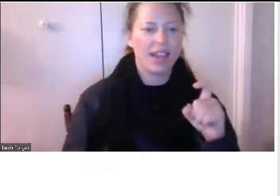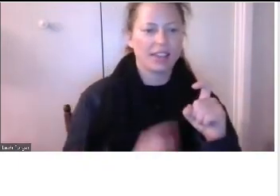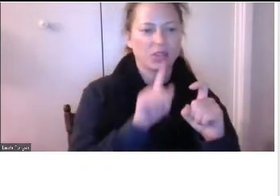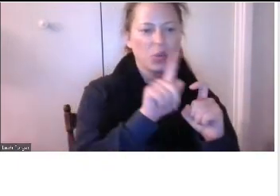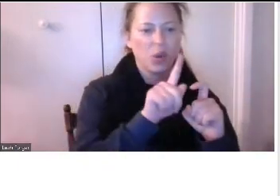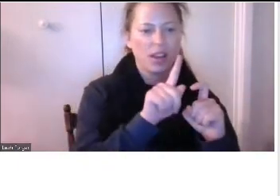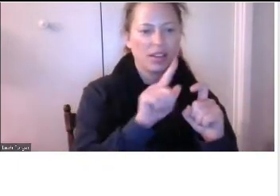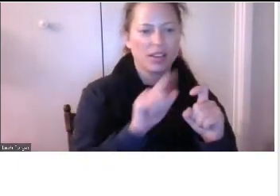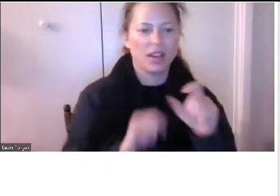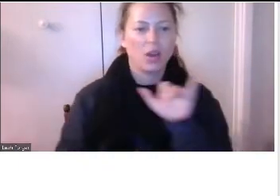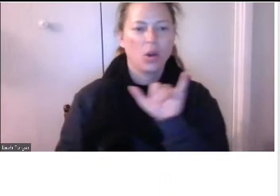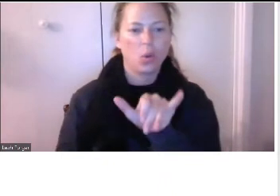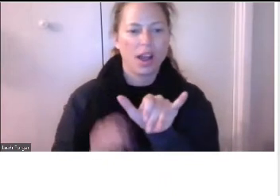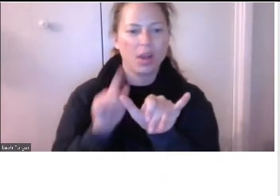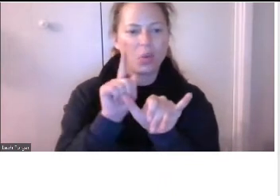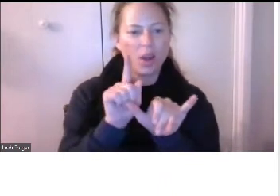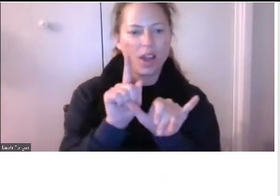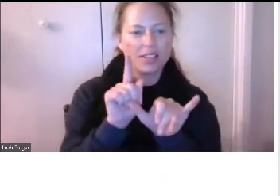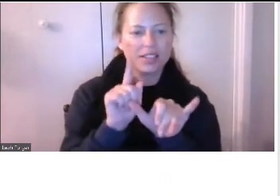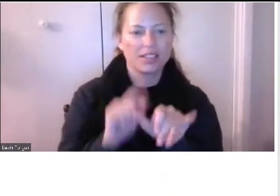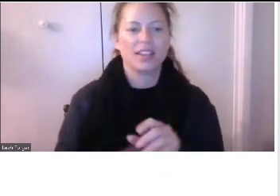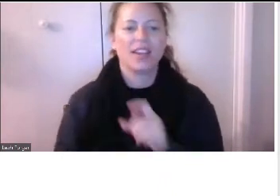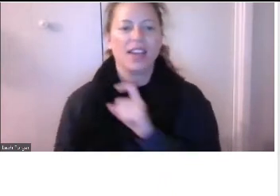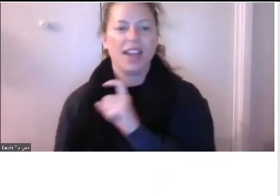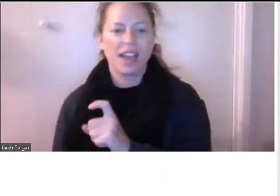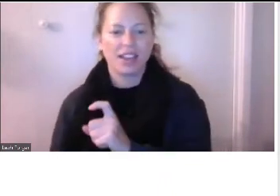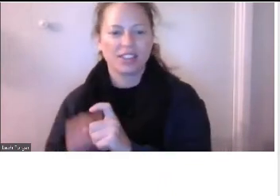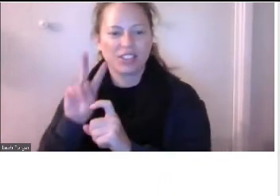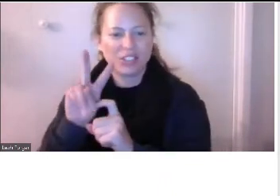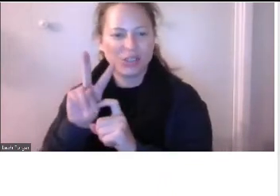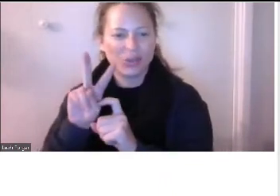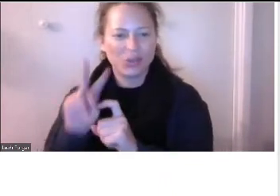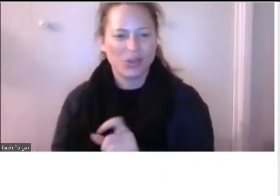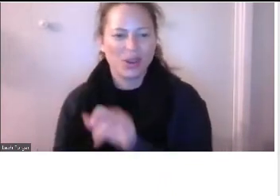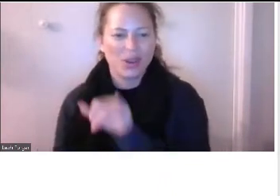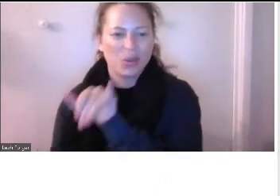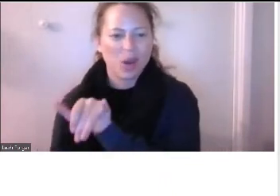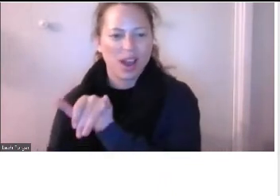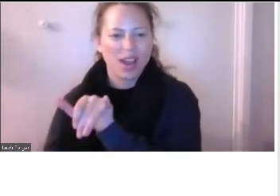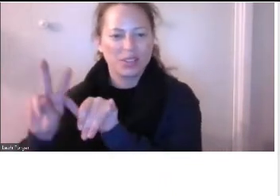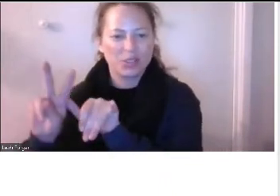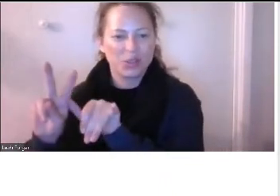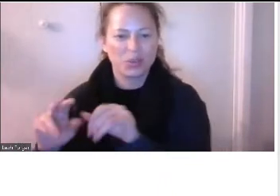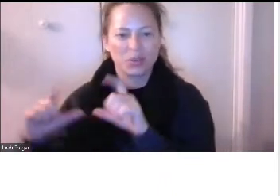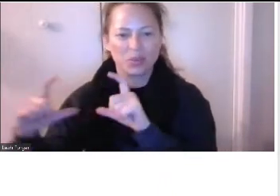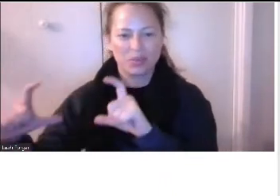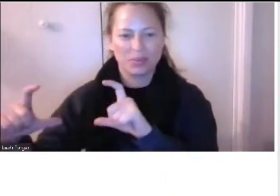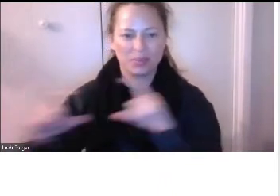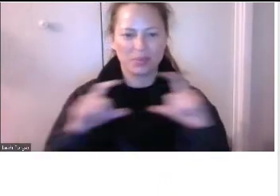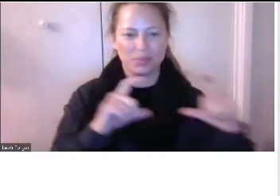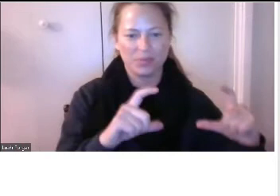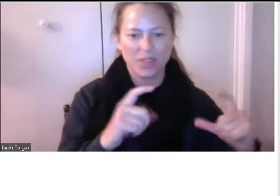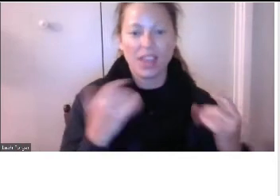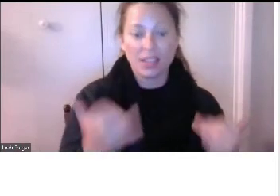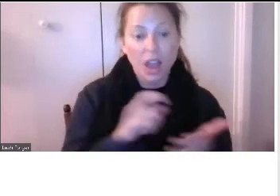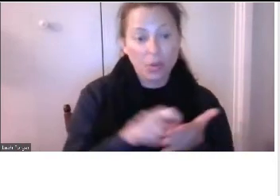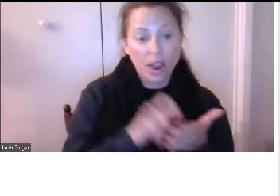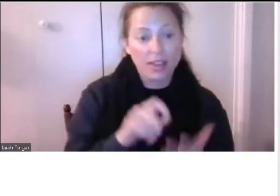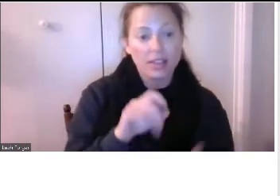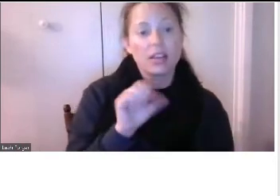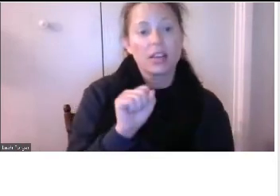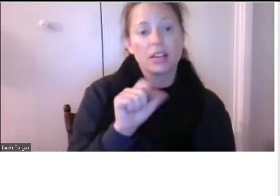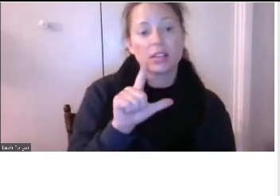y2. Then write down my formula for slope. M equals y2 minus